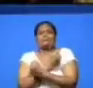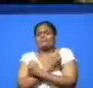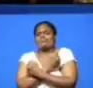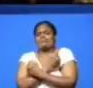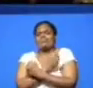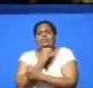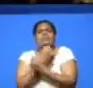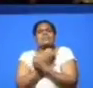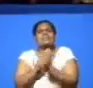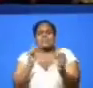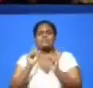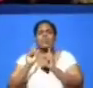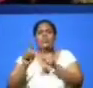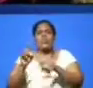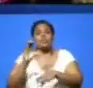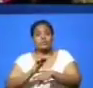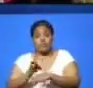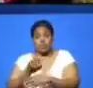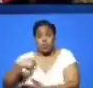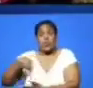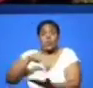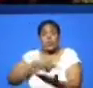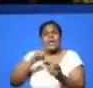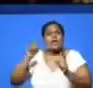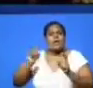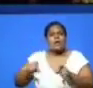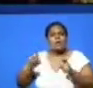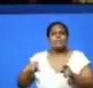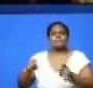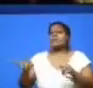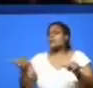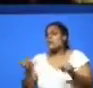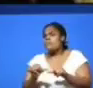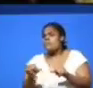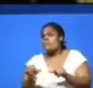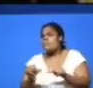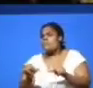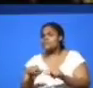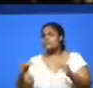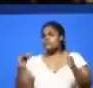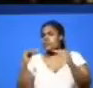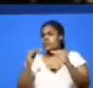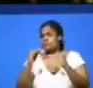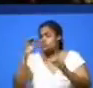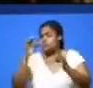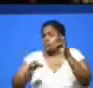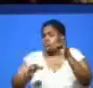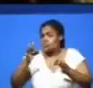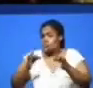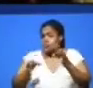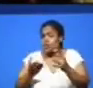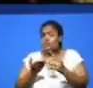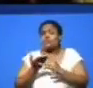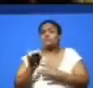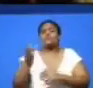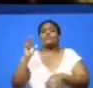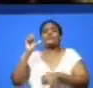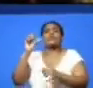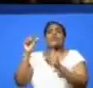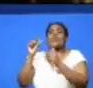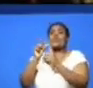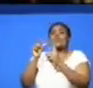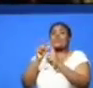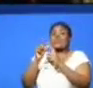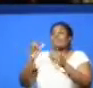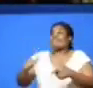simply going to church. You and I must be measured by the word of the living God.